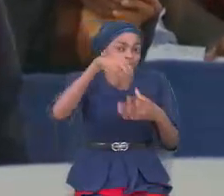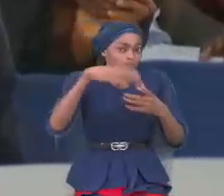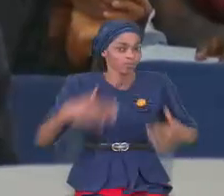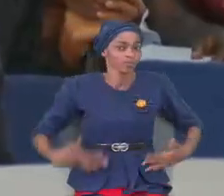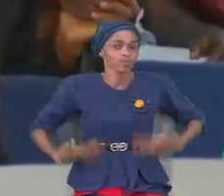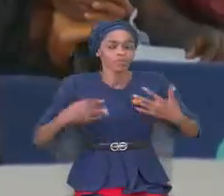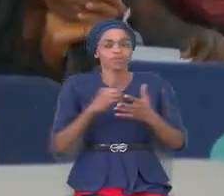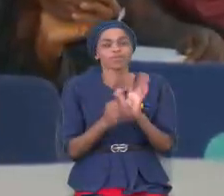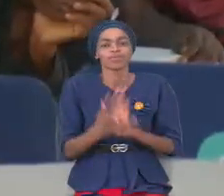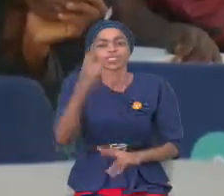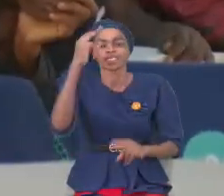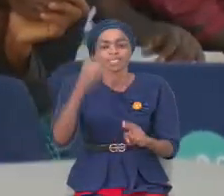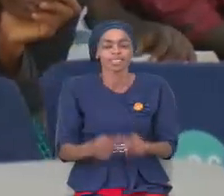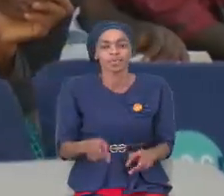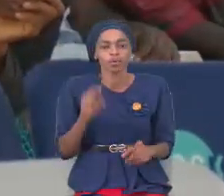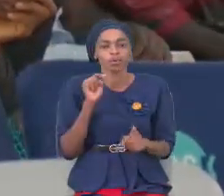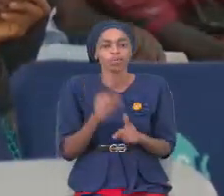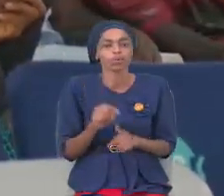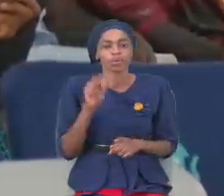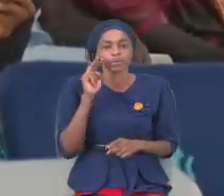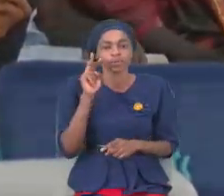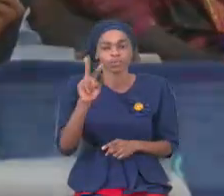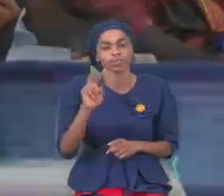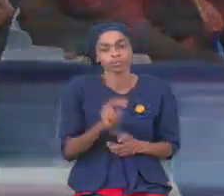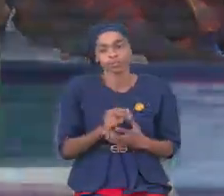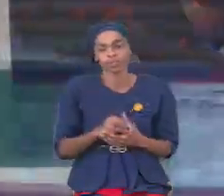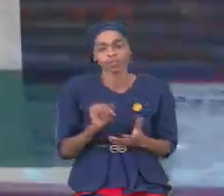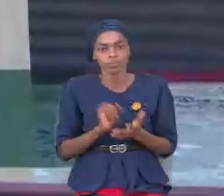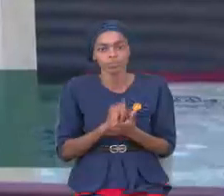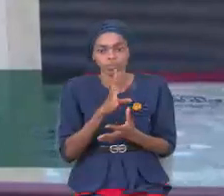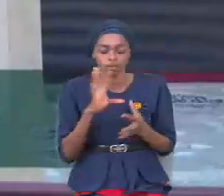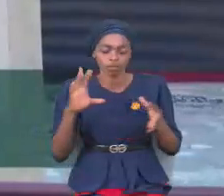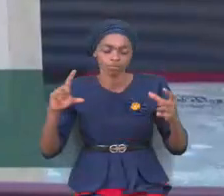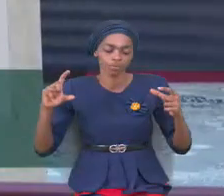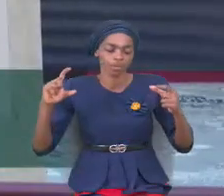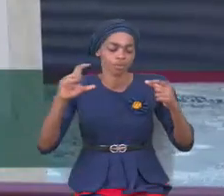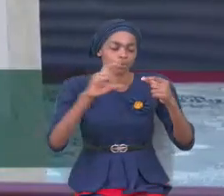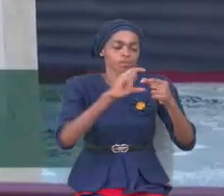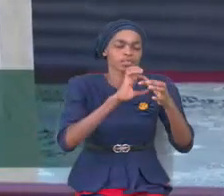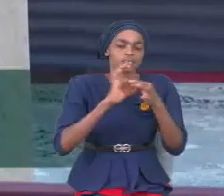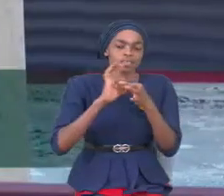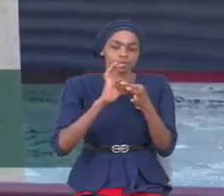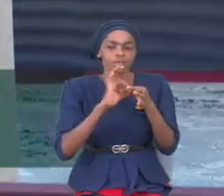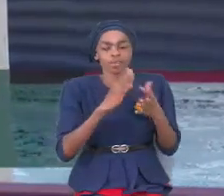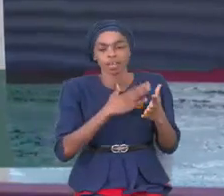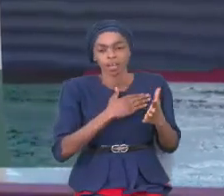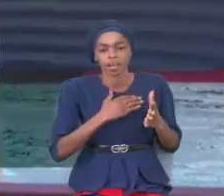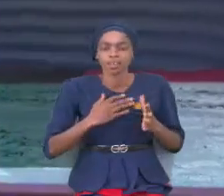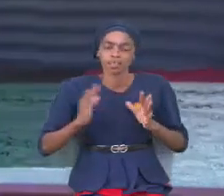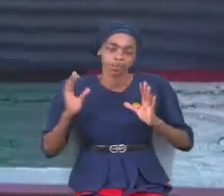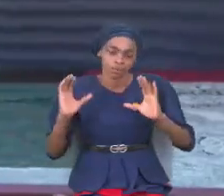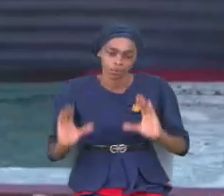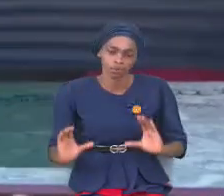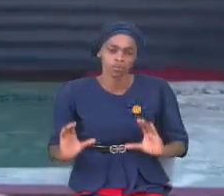2. That's the reconciliation and recommitment of an observant servant.